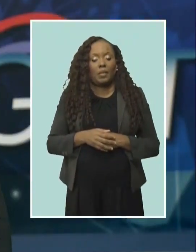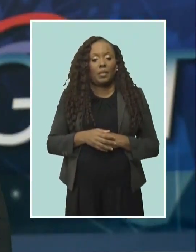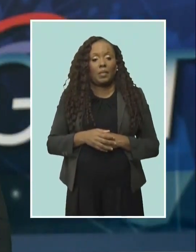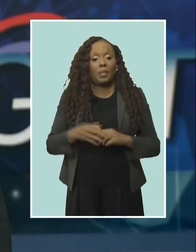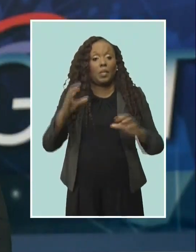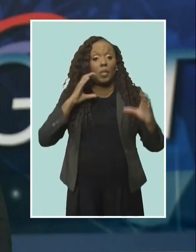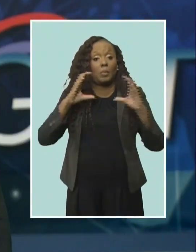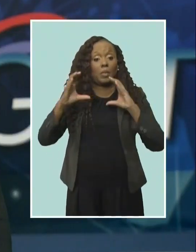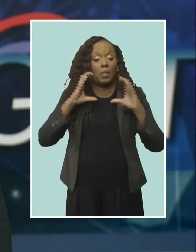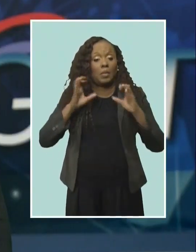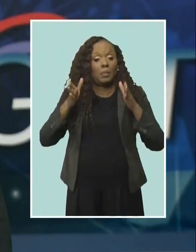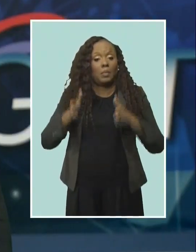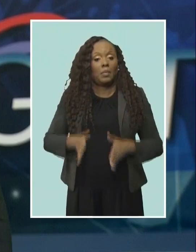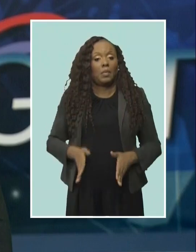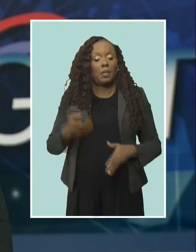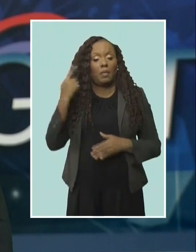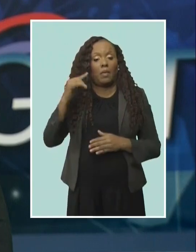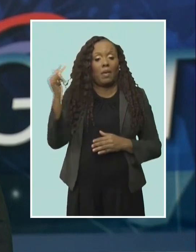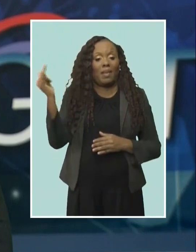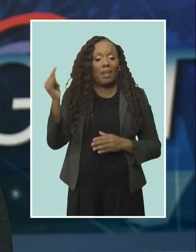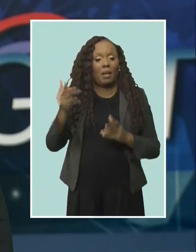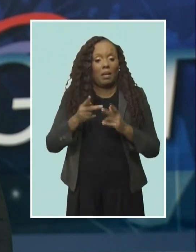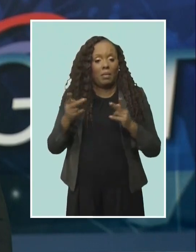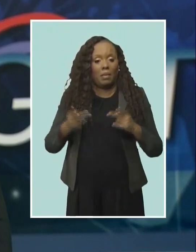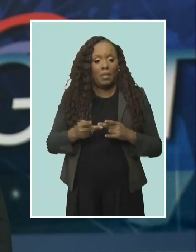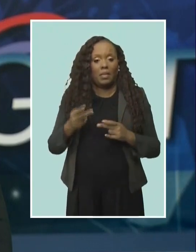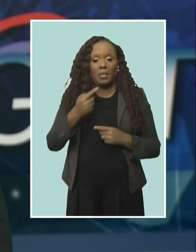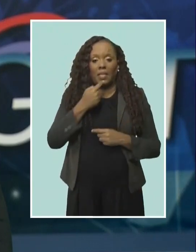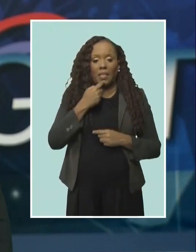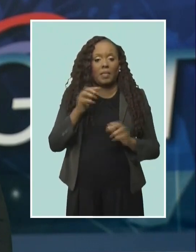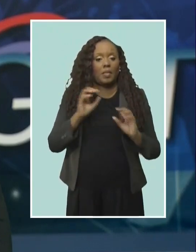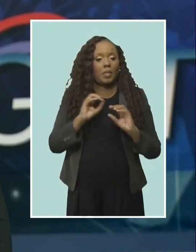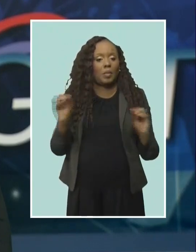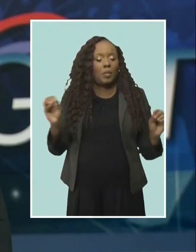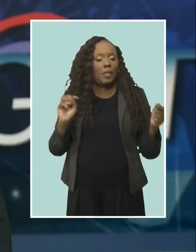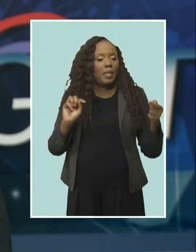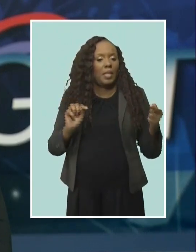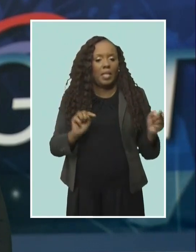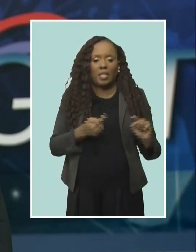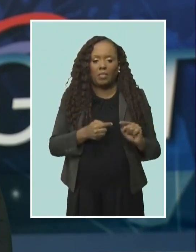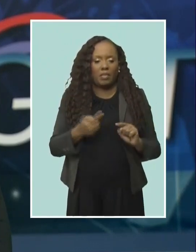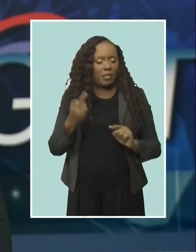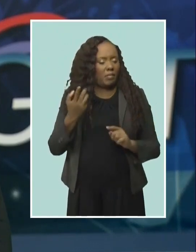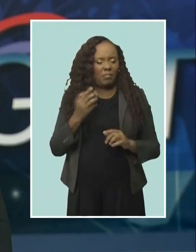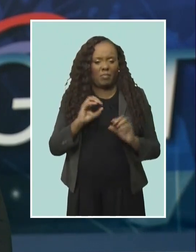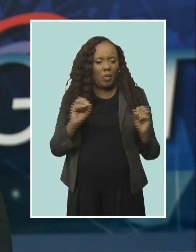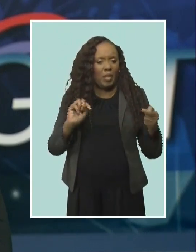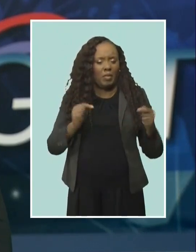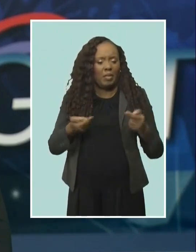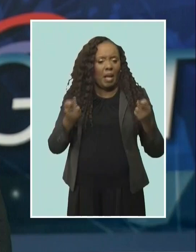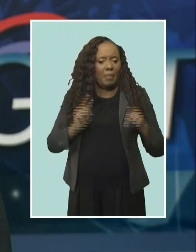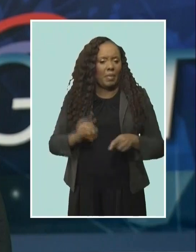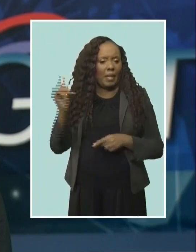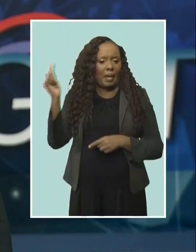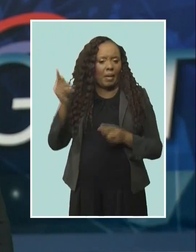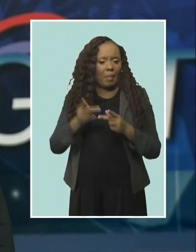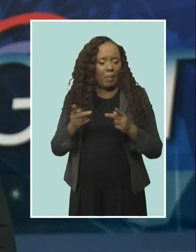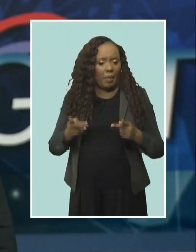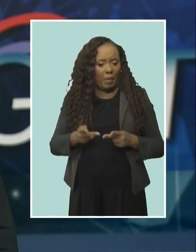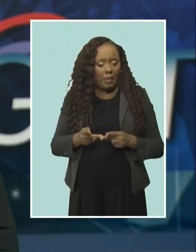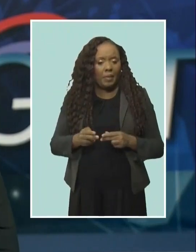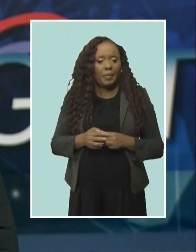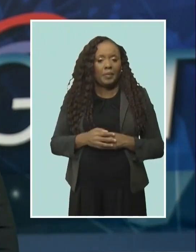Meanwhile, corporate communications specialist Charlene Brown says there were no injuries as a result of the incident.